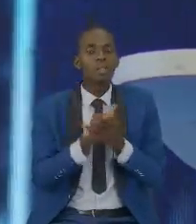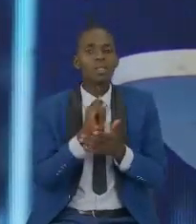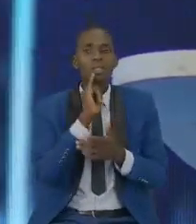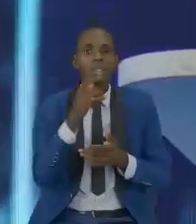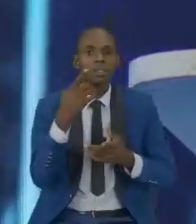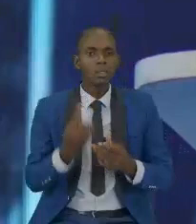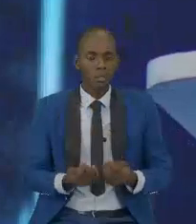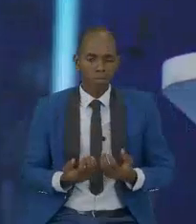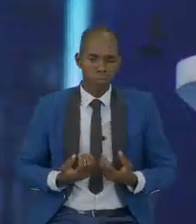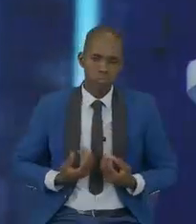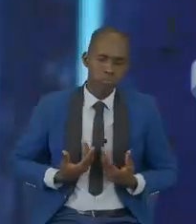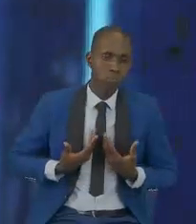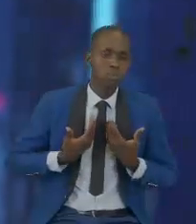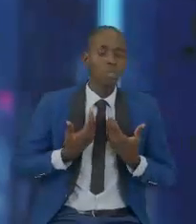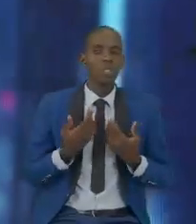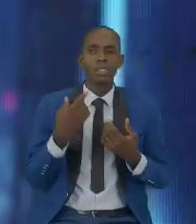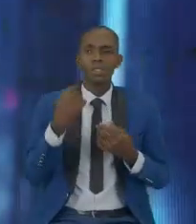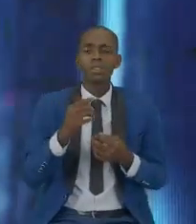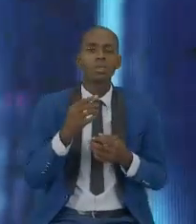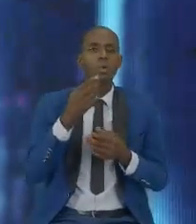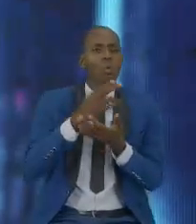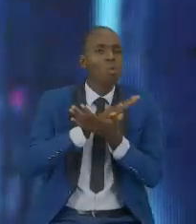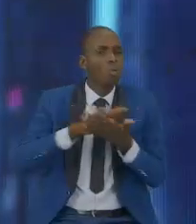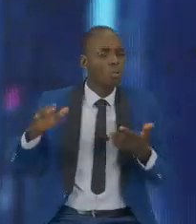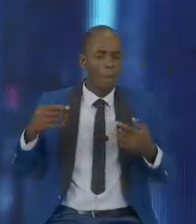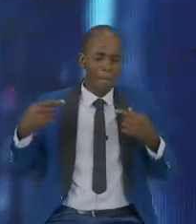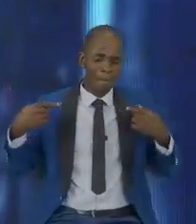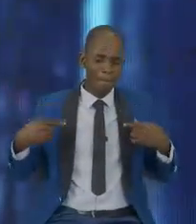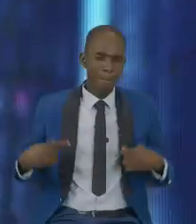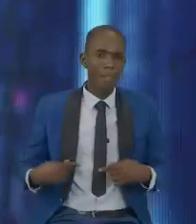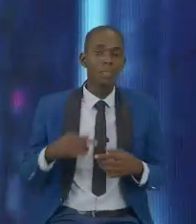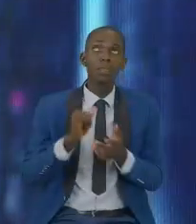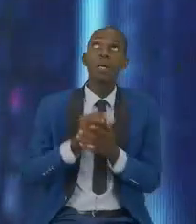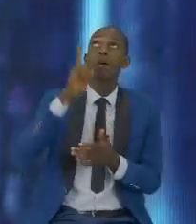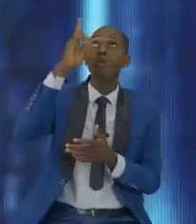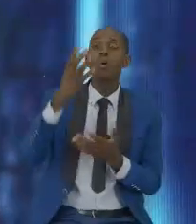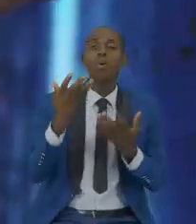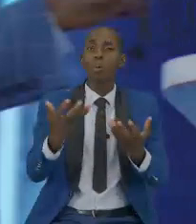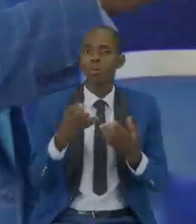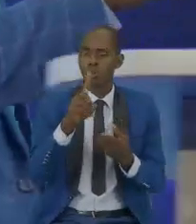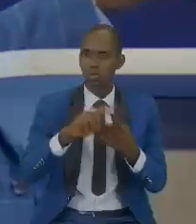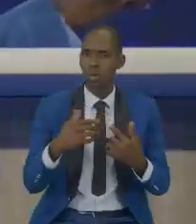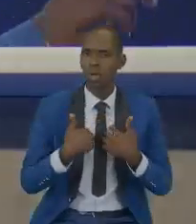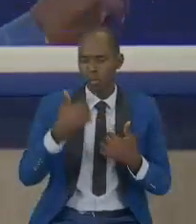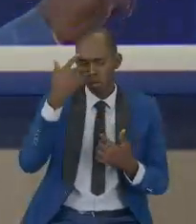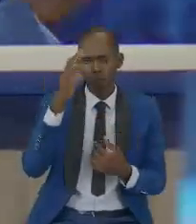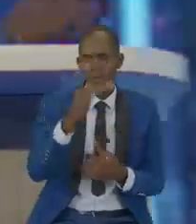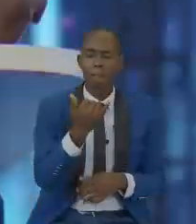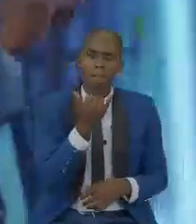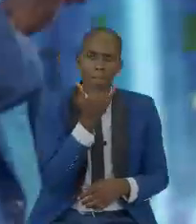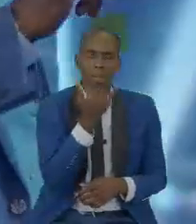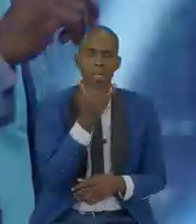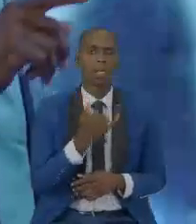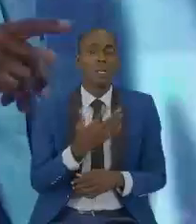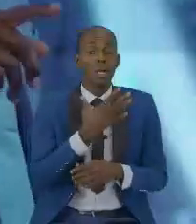godly feeling, the godly pain he wants you to have because of what you've done. And it